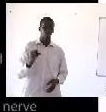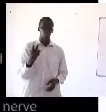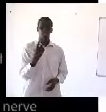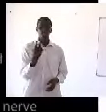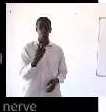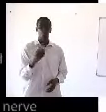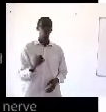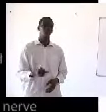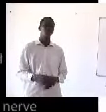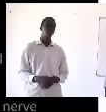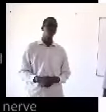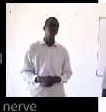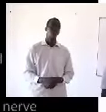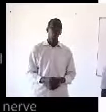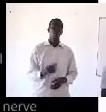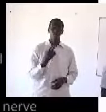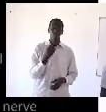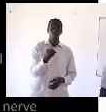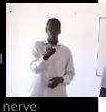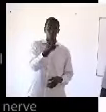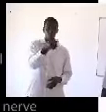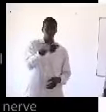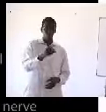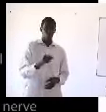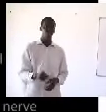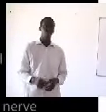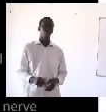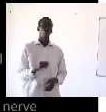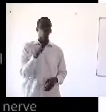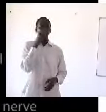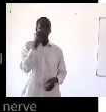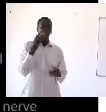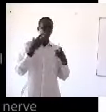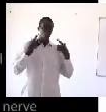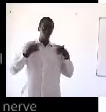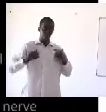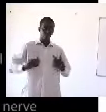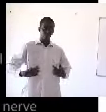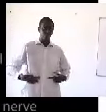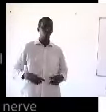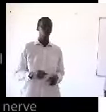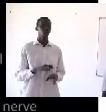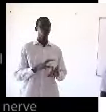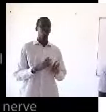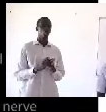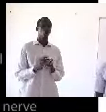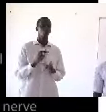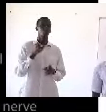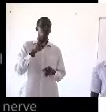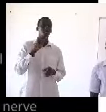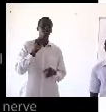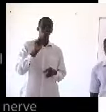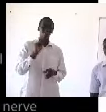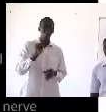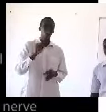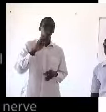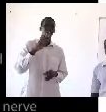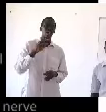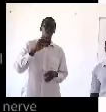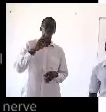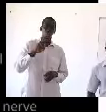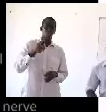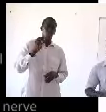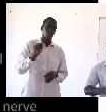nervous system and the peripheral nervous system. If you look at this diagram, we are seeing the different